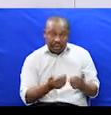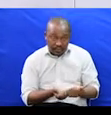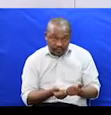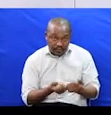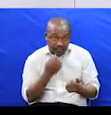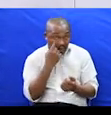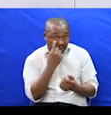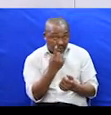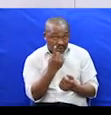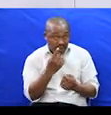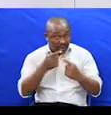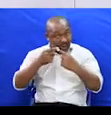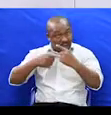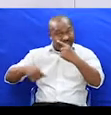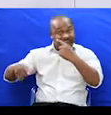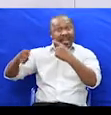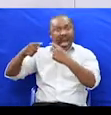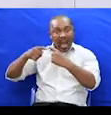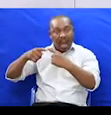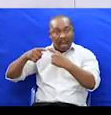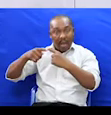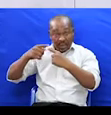if this is our sphere,